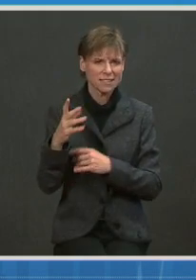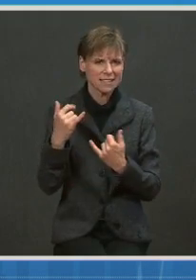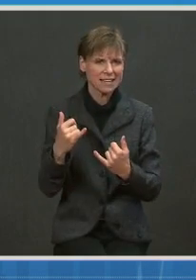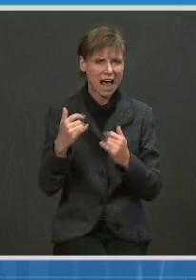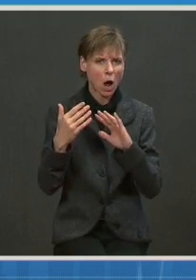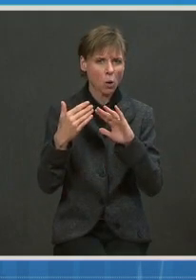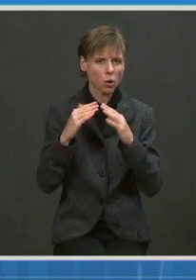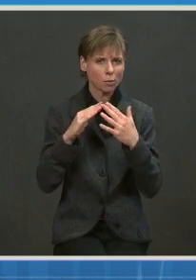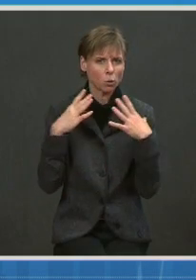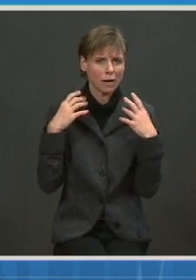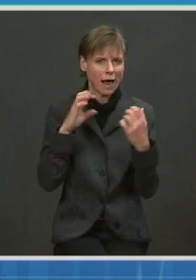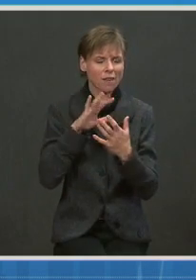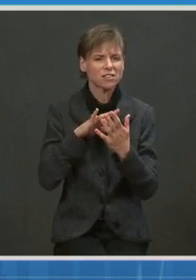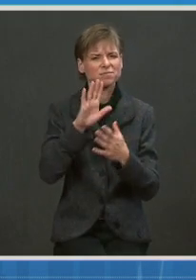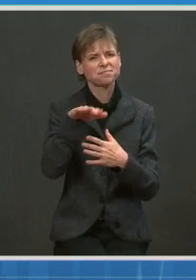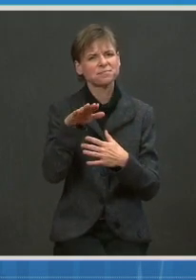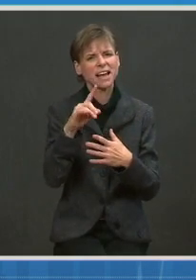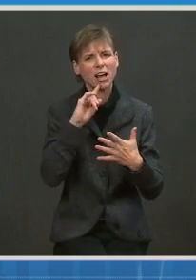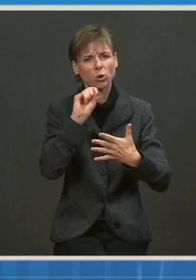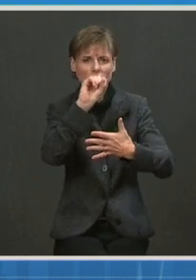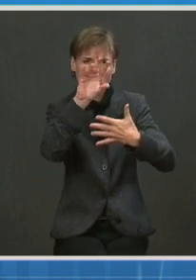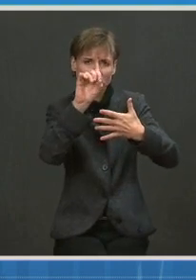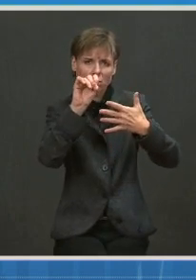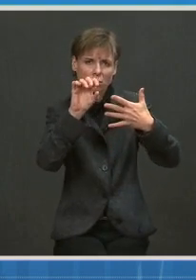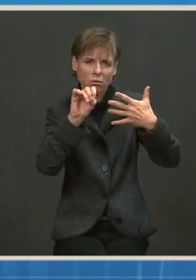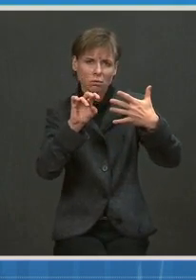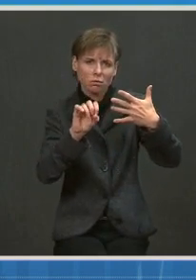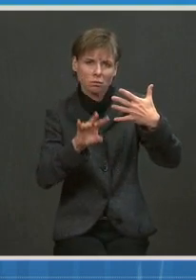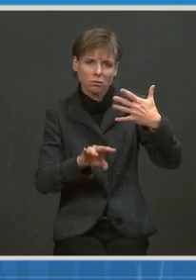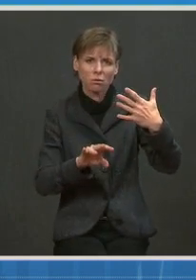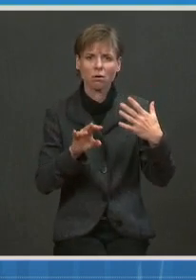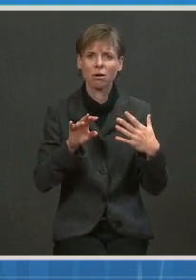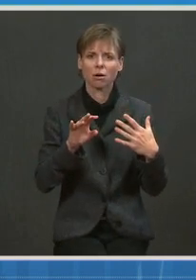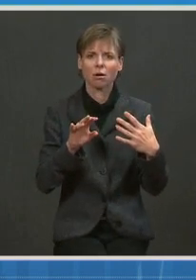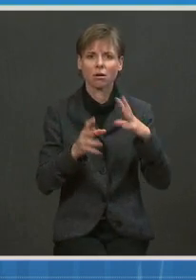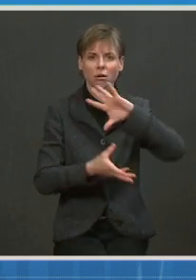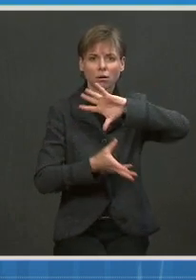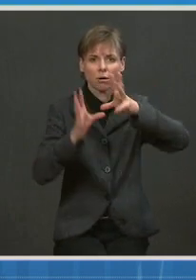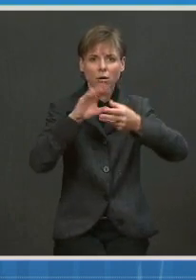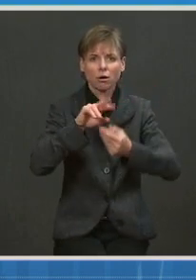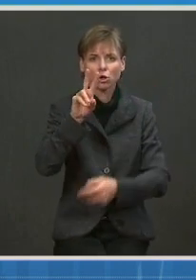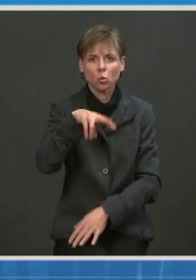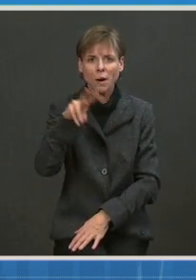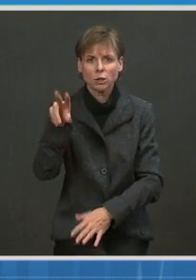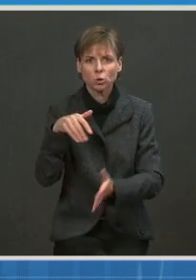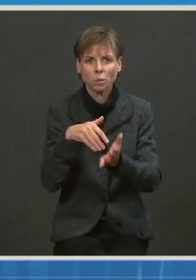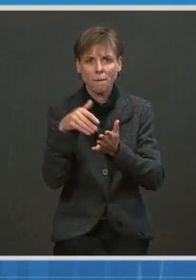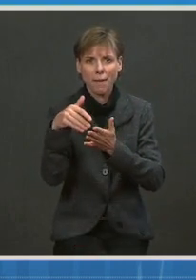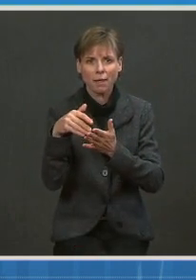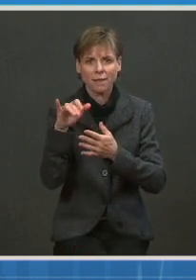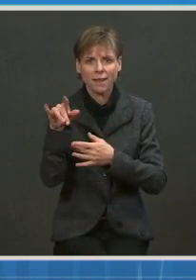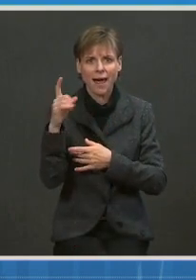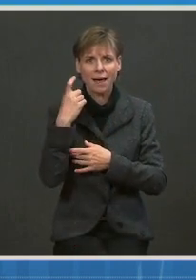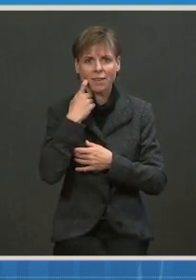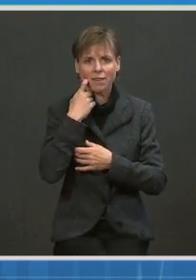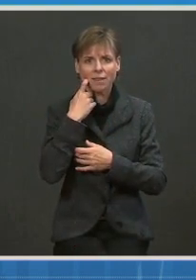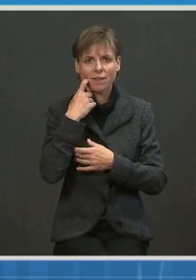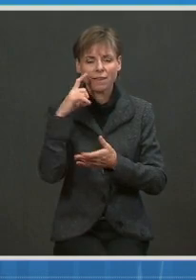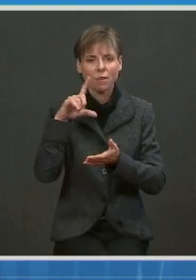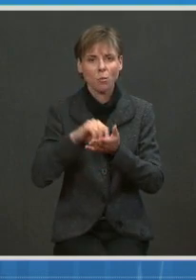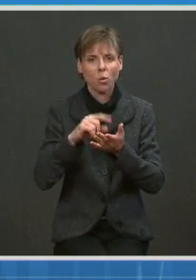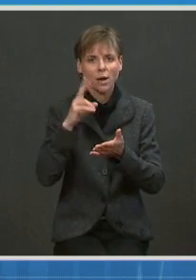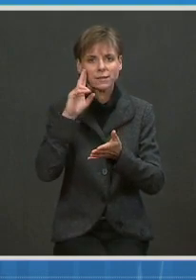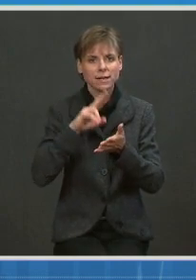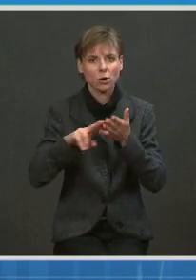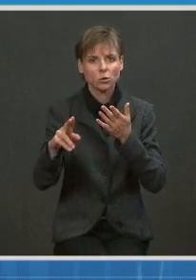down how many vaccines, specifically for the 22 million total doses the White House press secretary announced for next